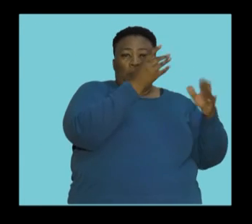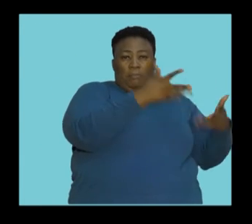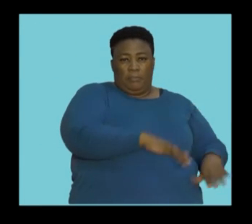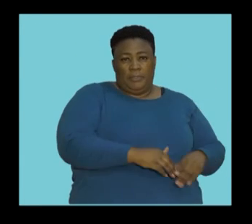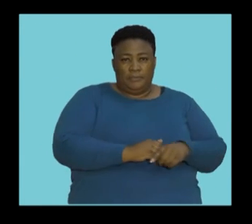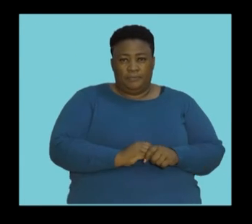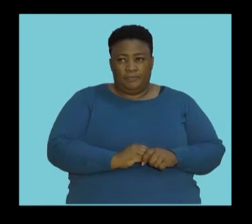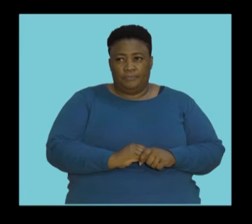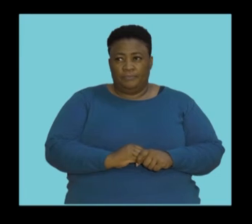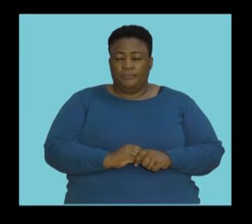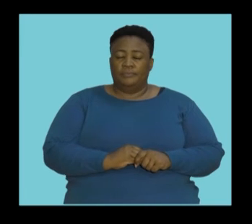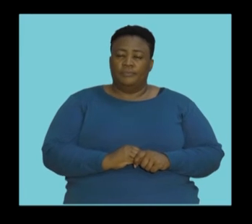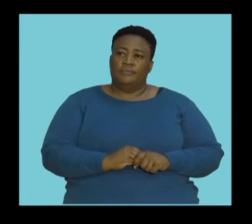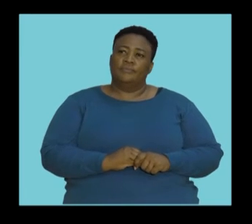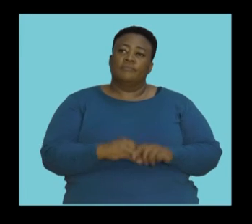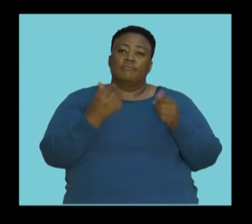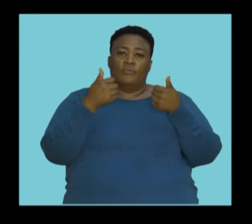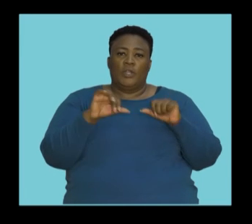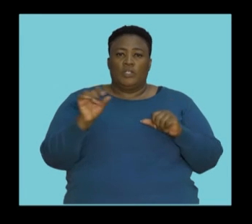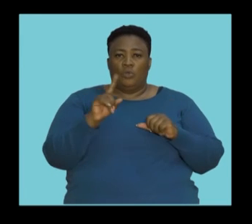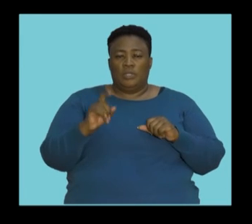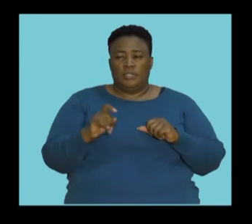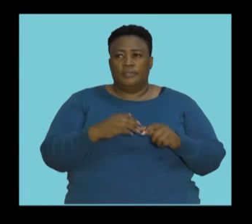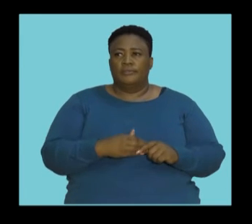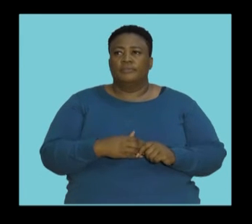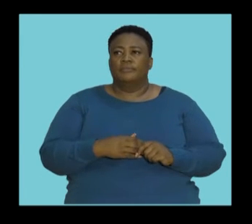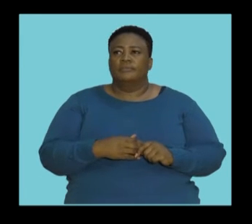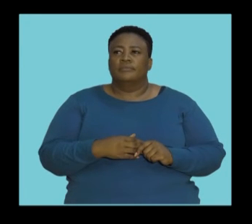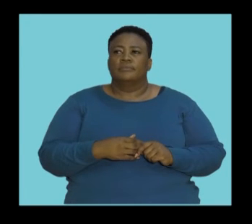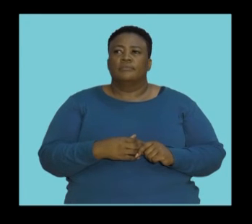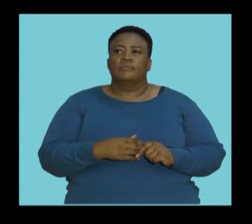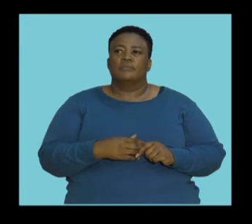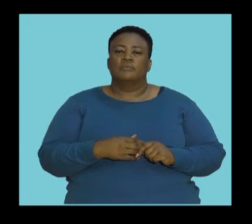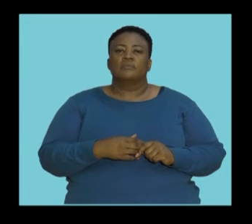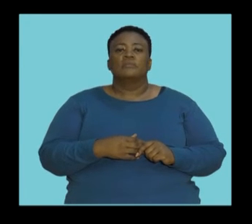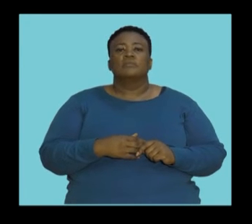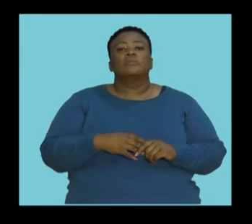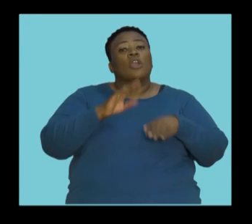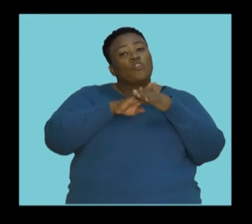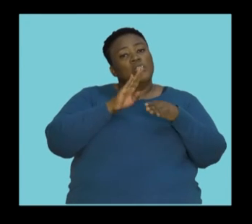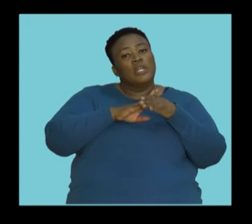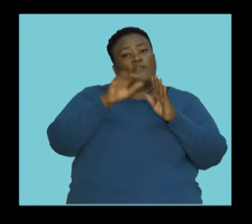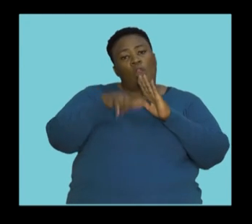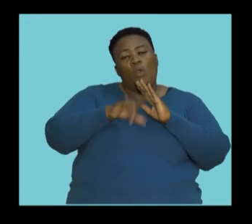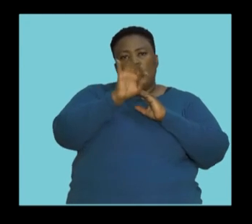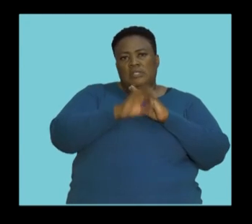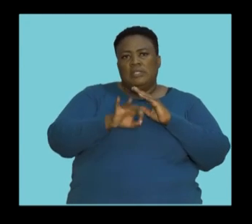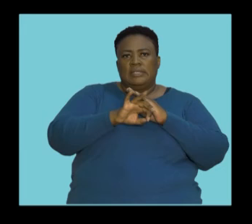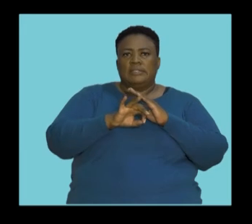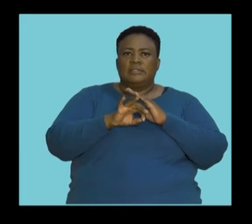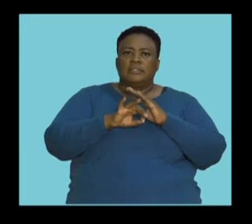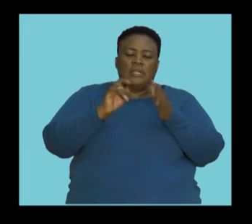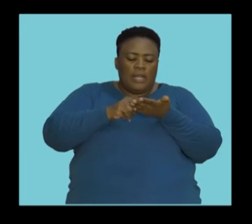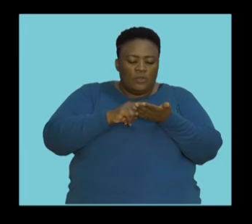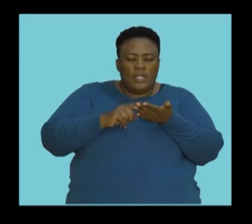much developed. Cool. The next question, suggest a reason for this low percentage